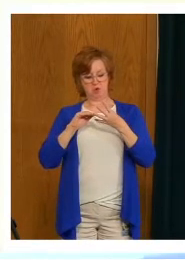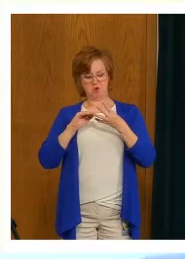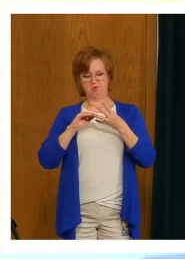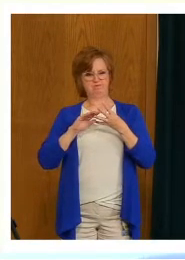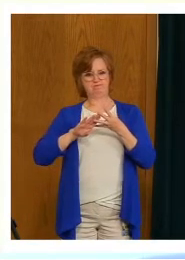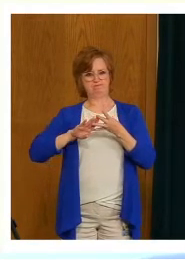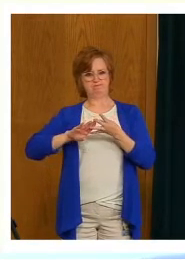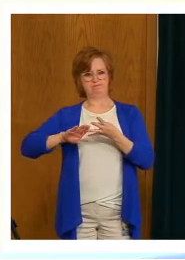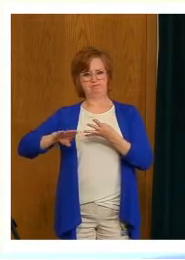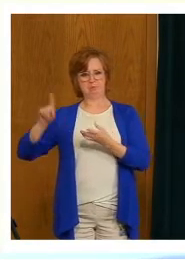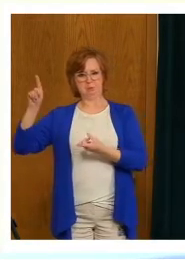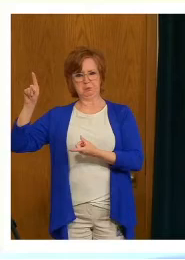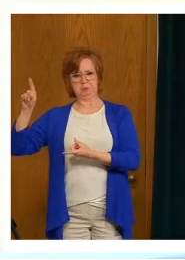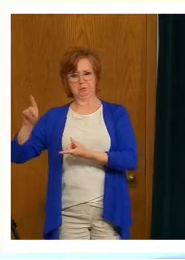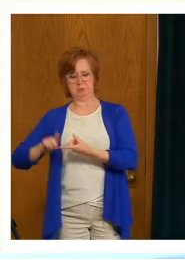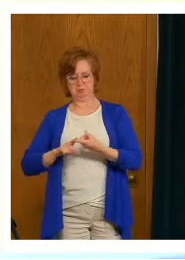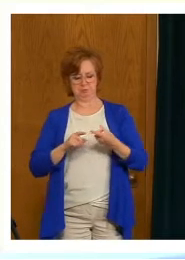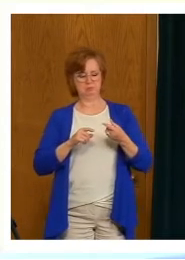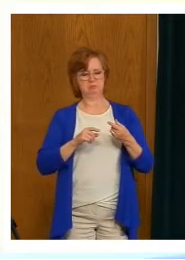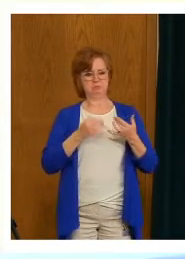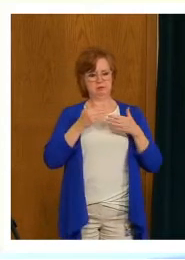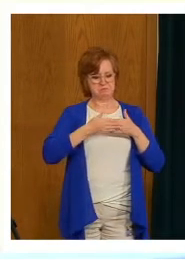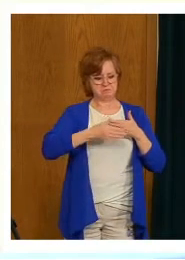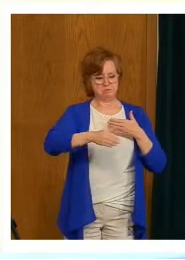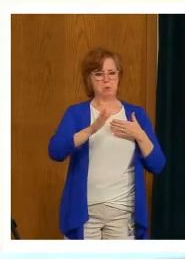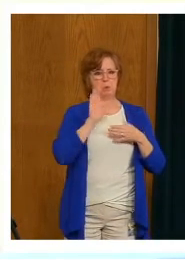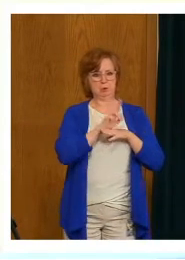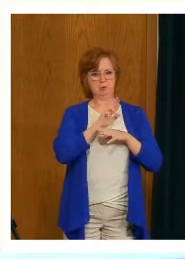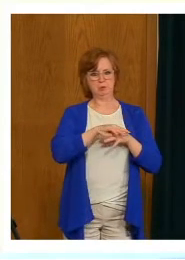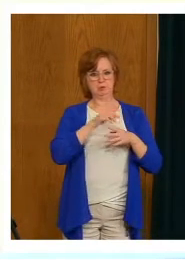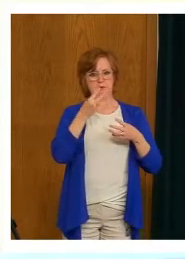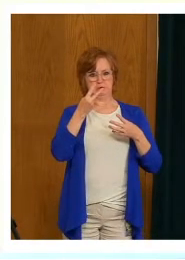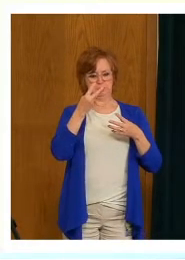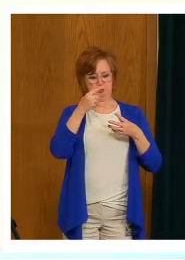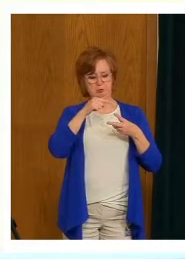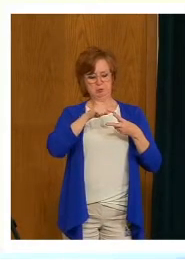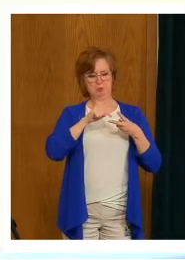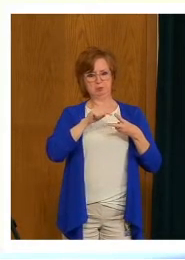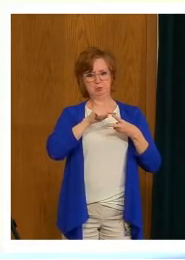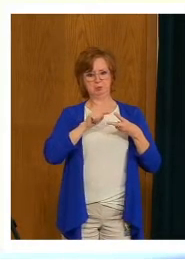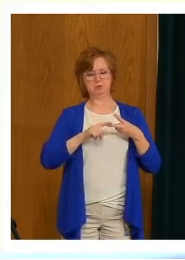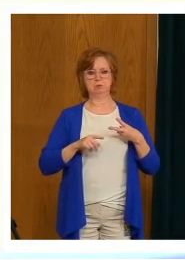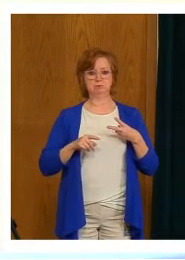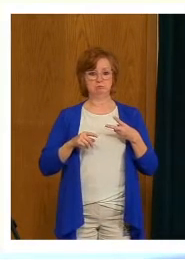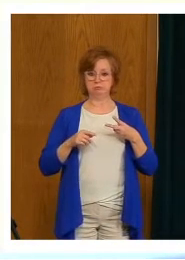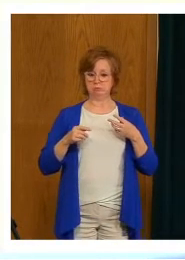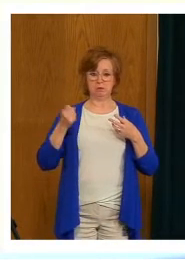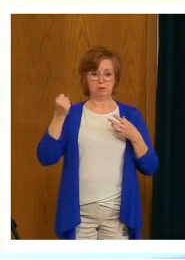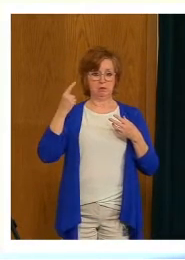doses. But again, there are many safe and effective vaccines globally.